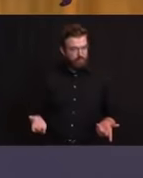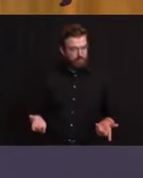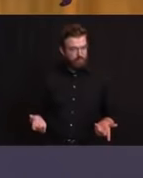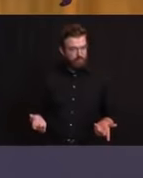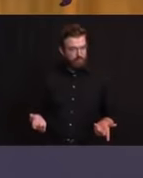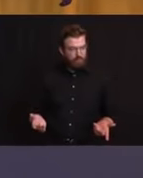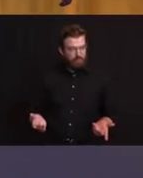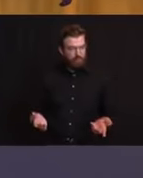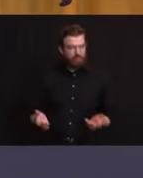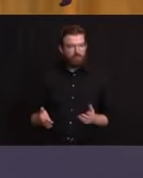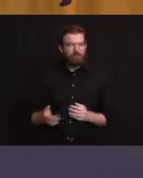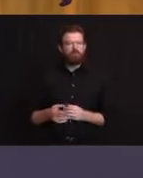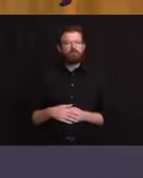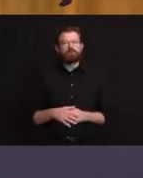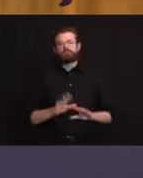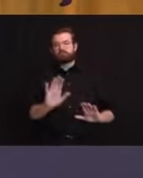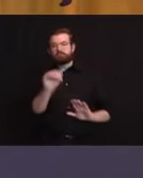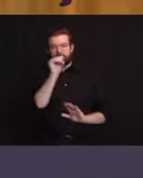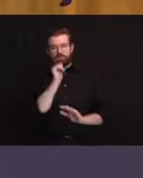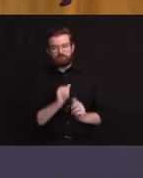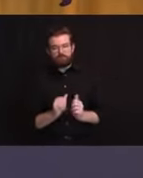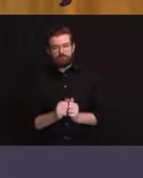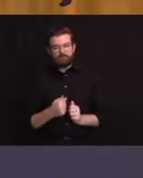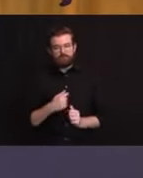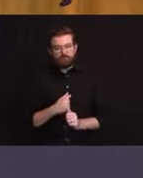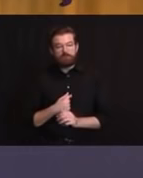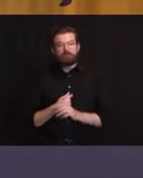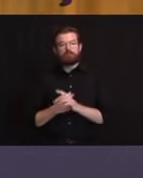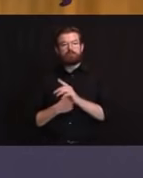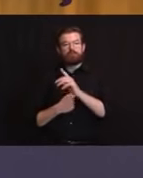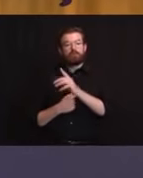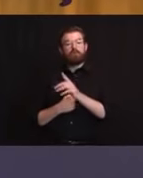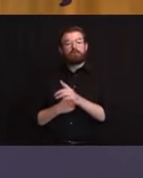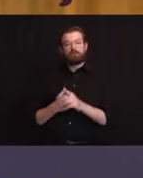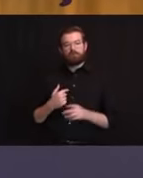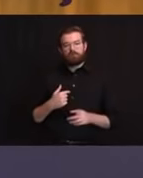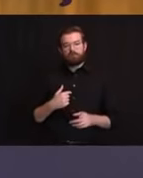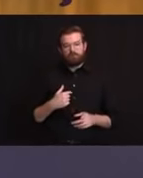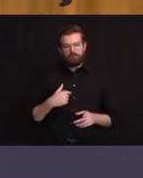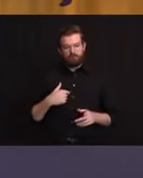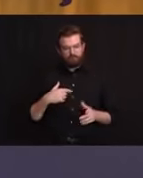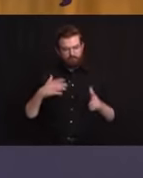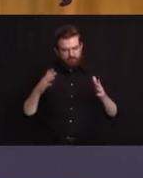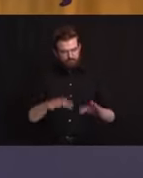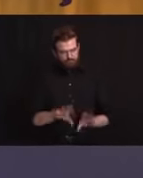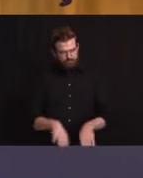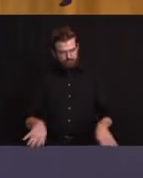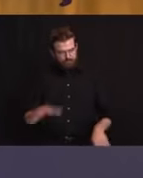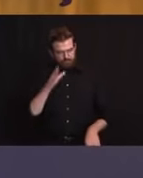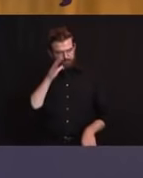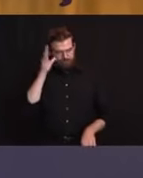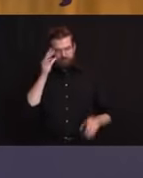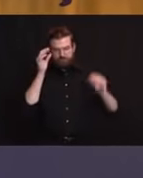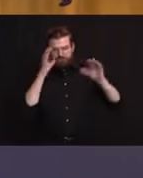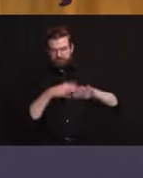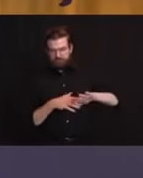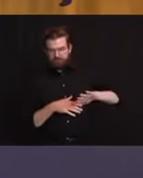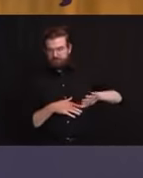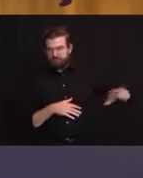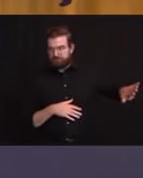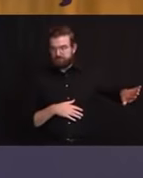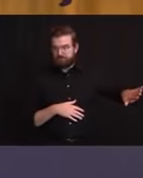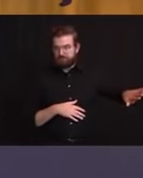will be, as a general matter, this is going to be focused on kids and parents. One of the, and Matt Plotkin will correct me if I'm wrong